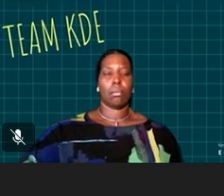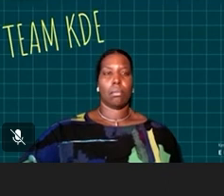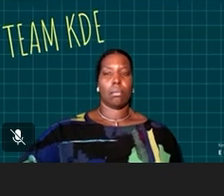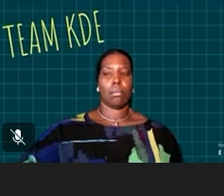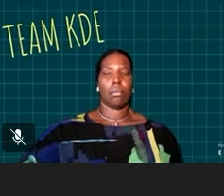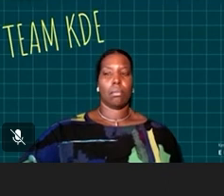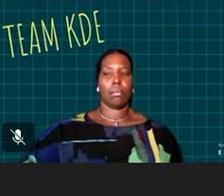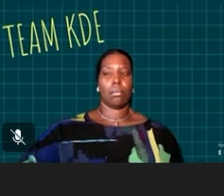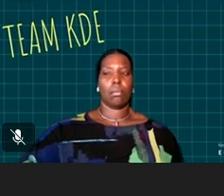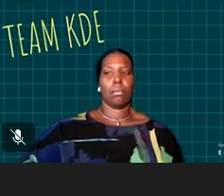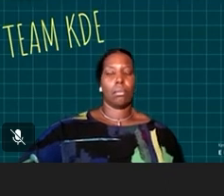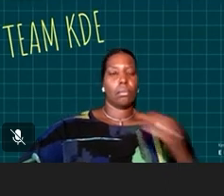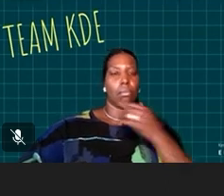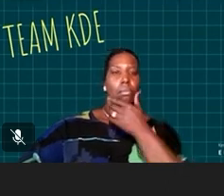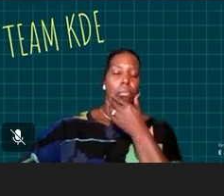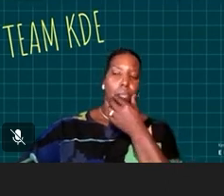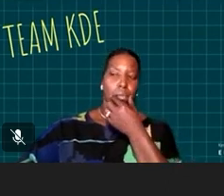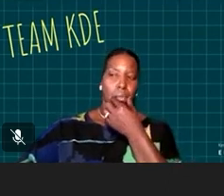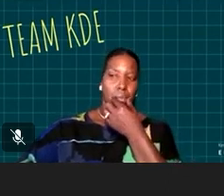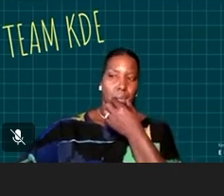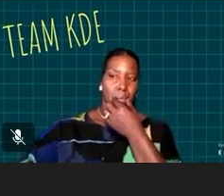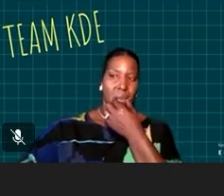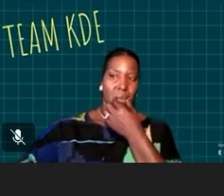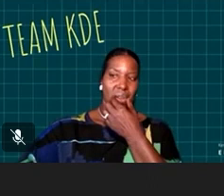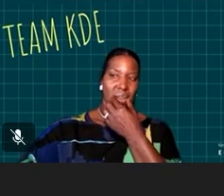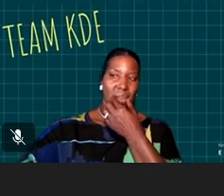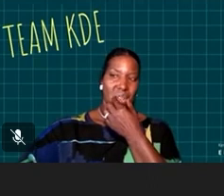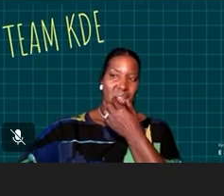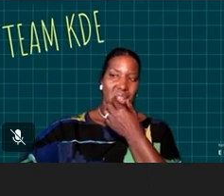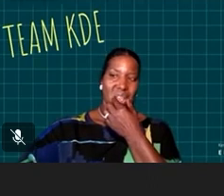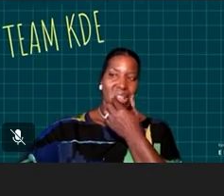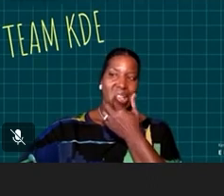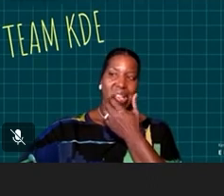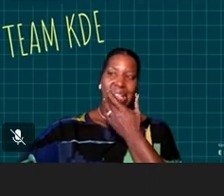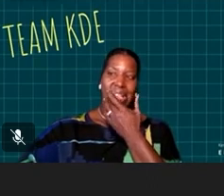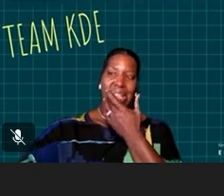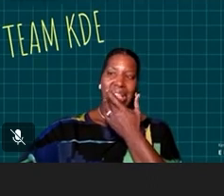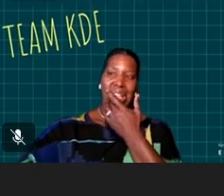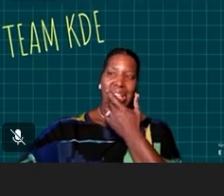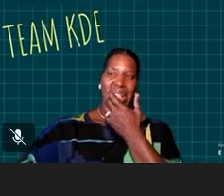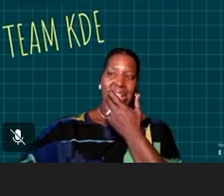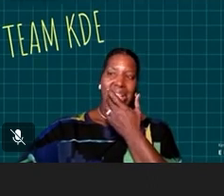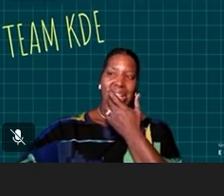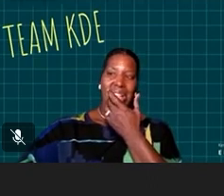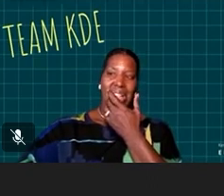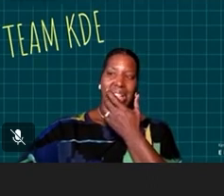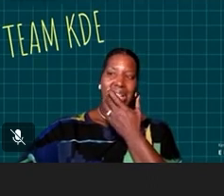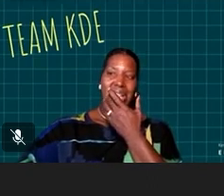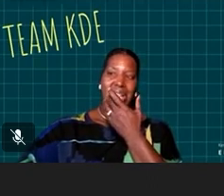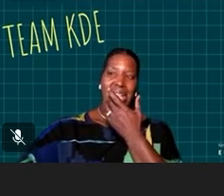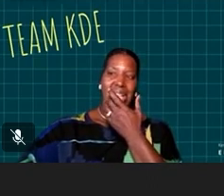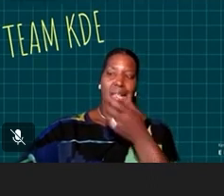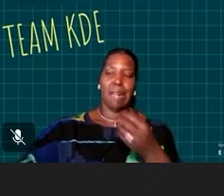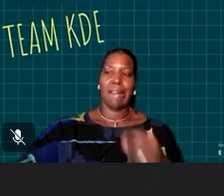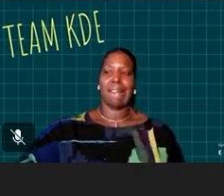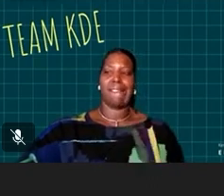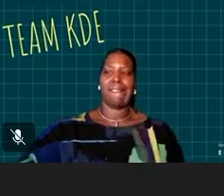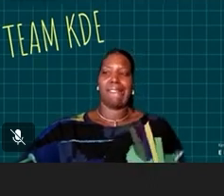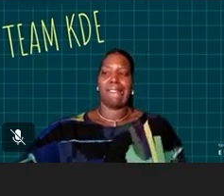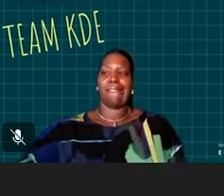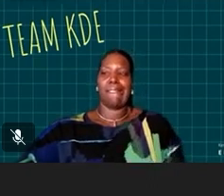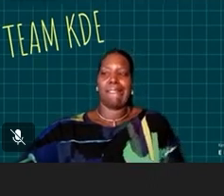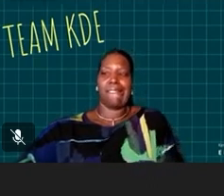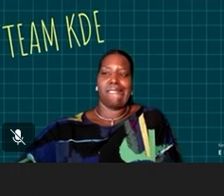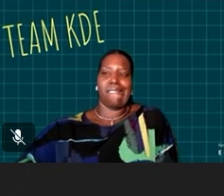to not just do the copy and cut and replace approach to it. I would say that you want to make sure that